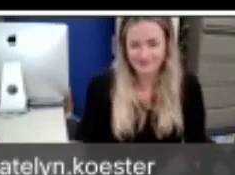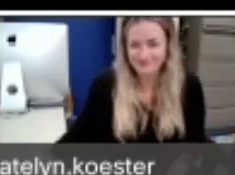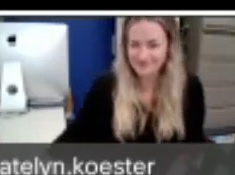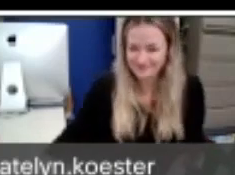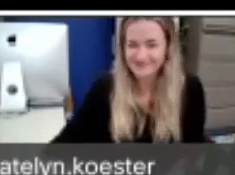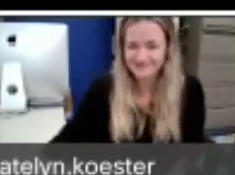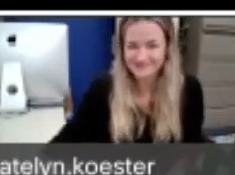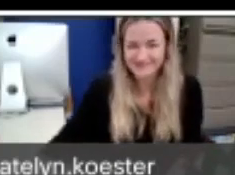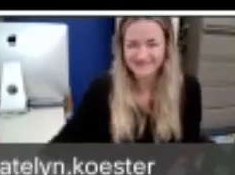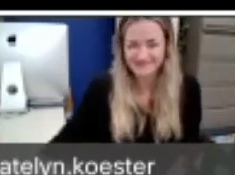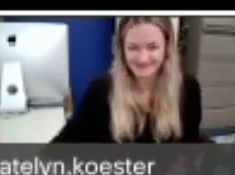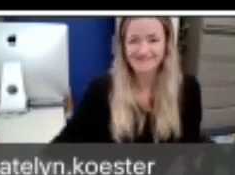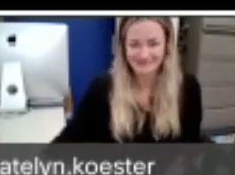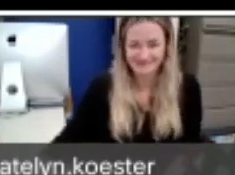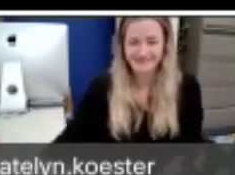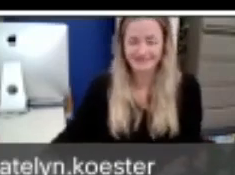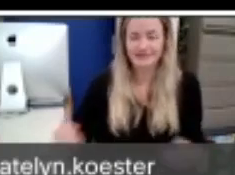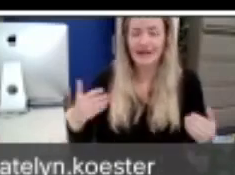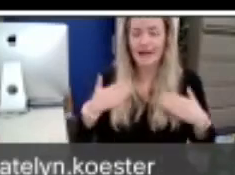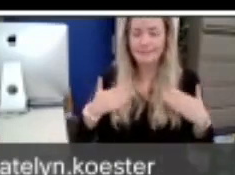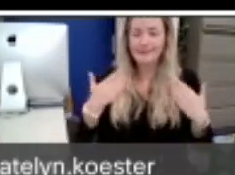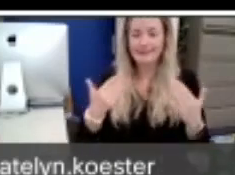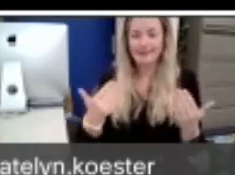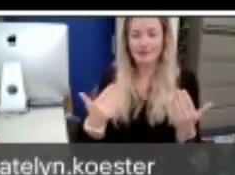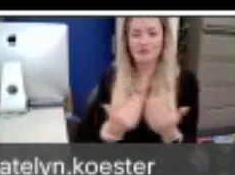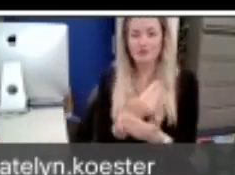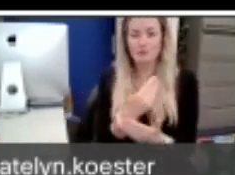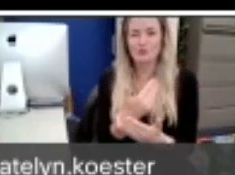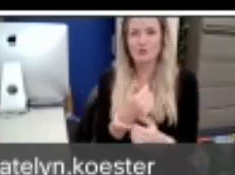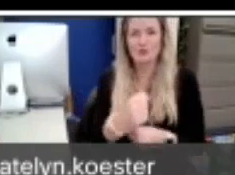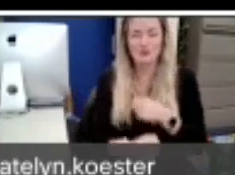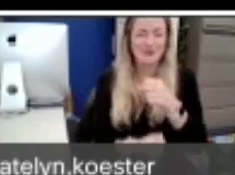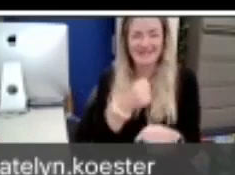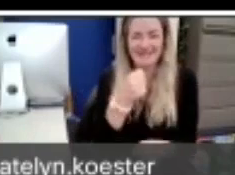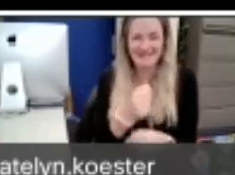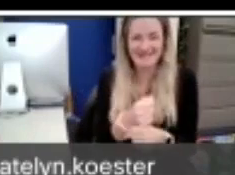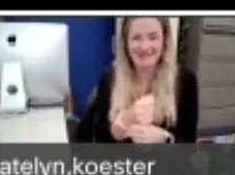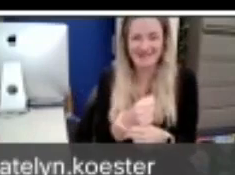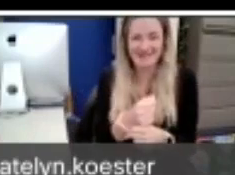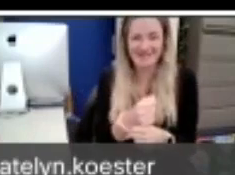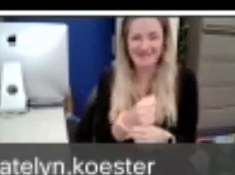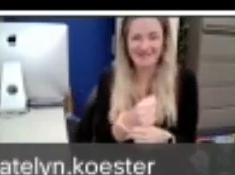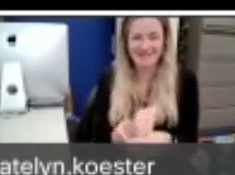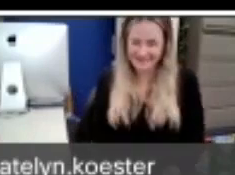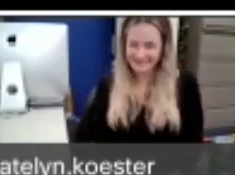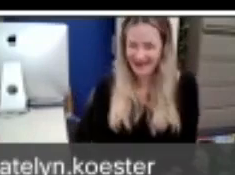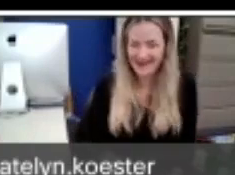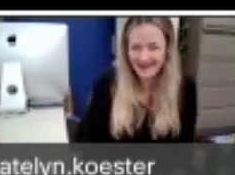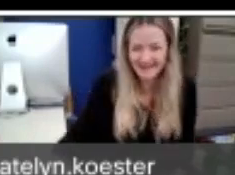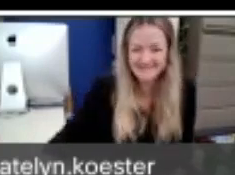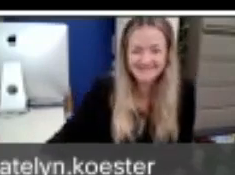Mm-hmm. Your S's that make the circle. Mm-hmm. Happy new year.